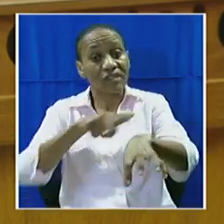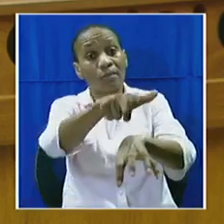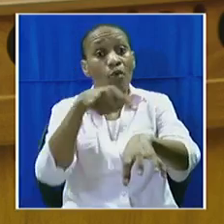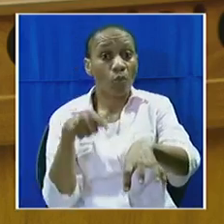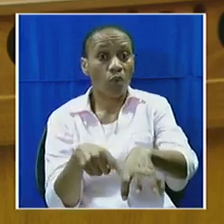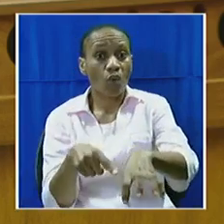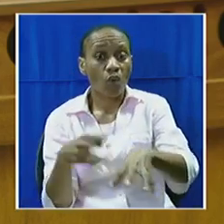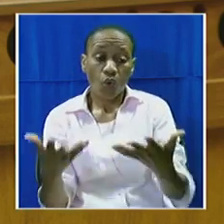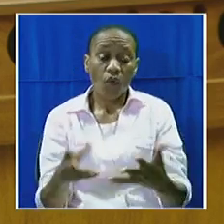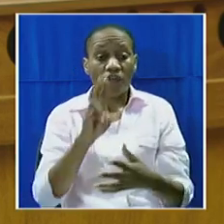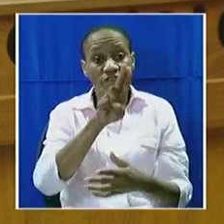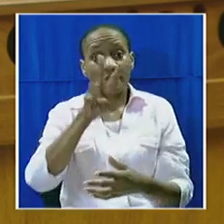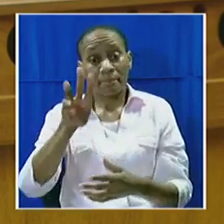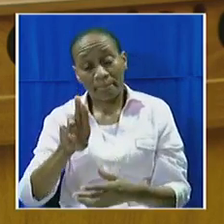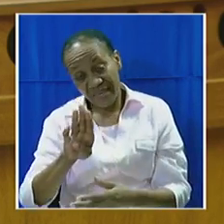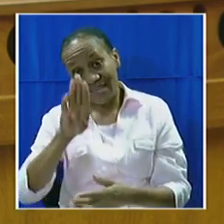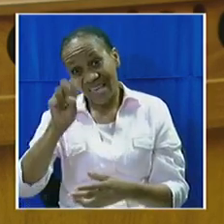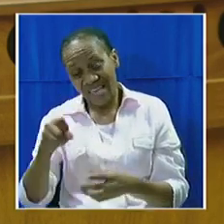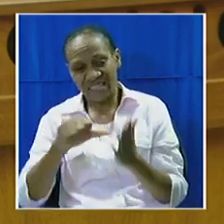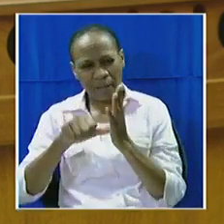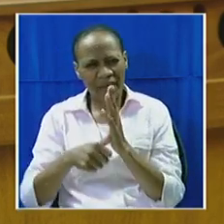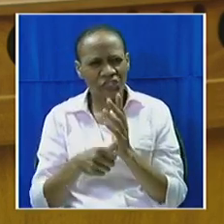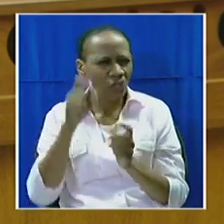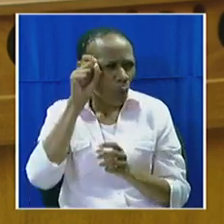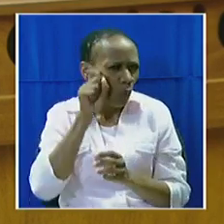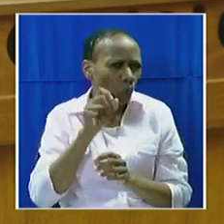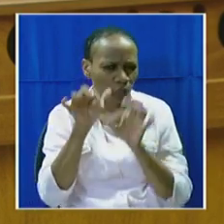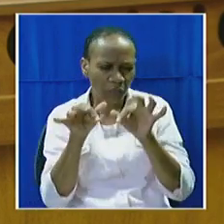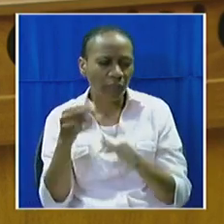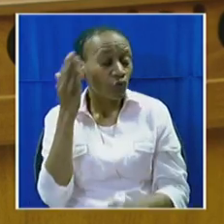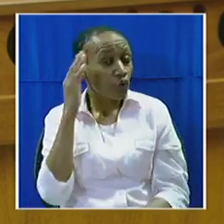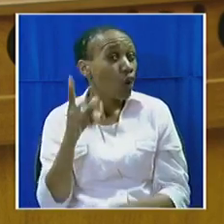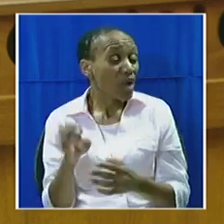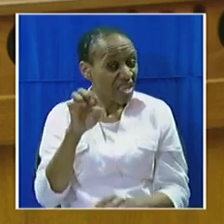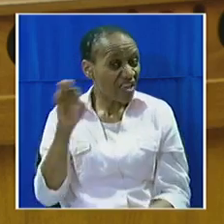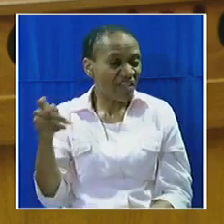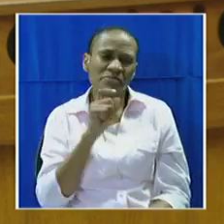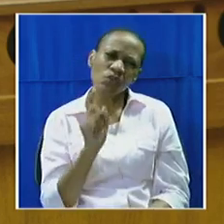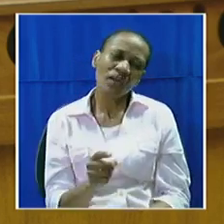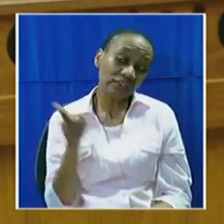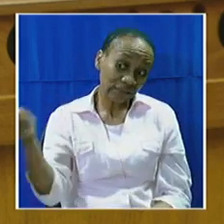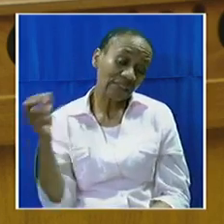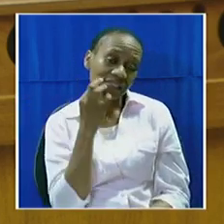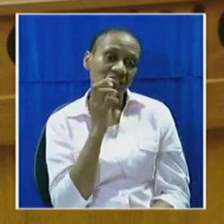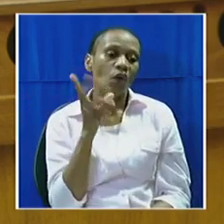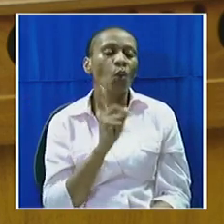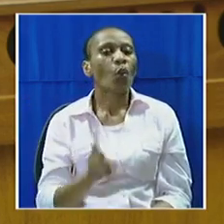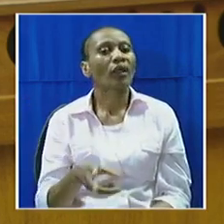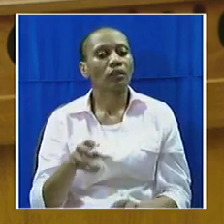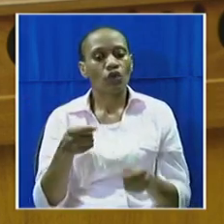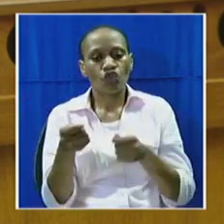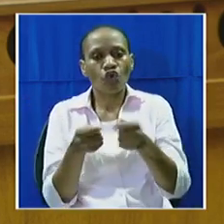depositors of VBS Bank, the pensioners, know exactly what the EFF means when it says it will take